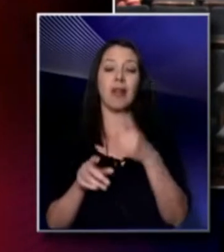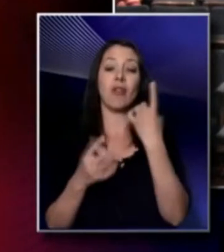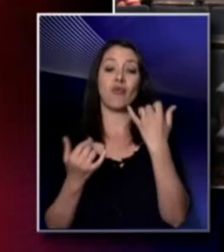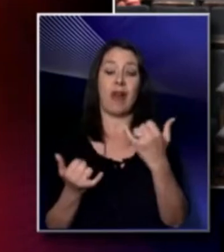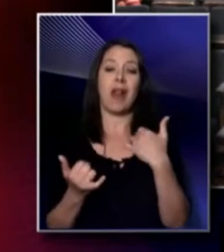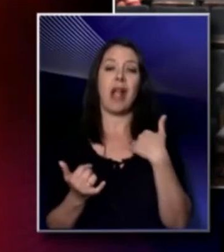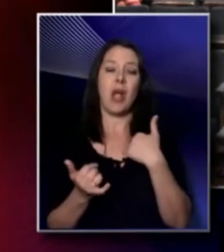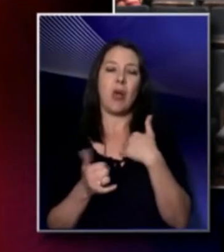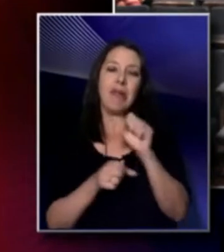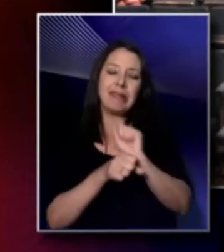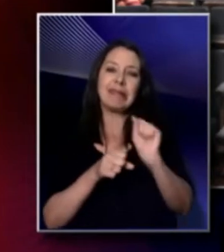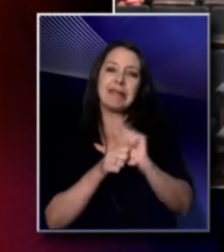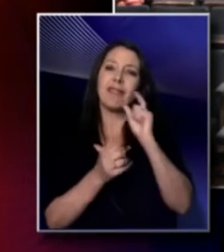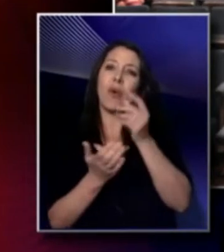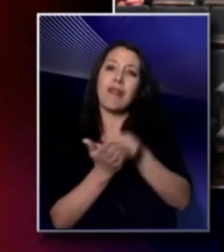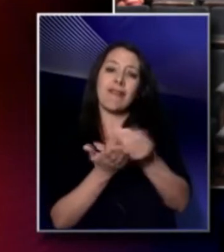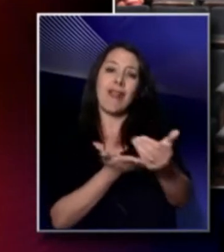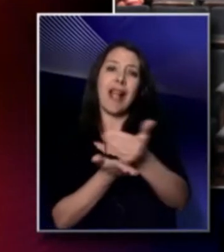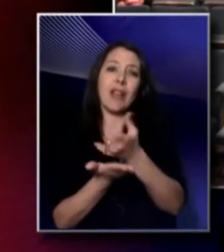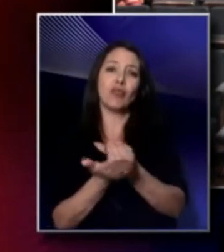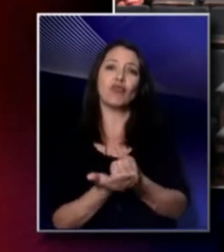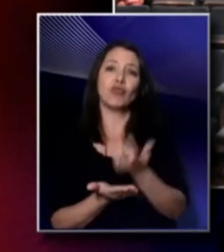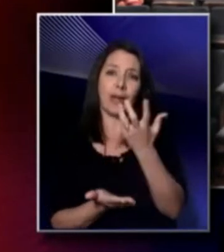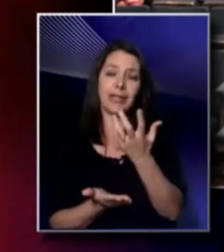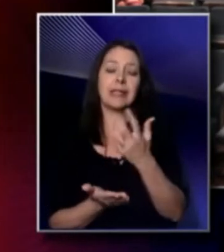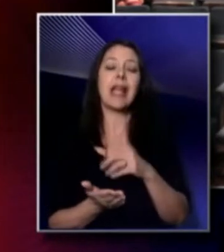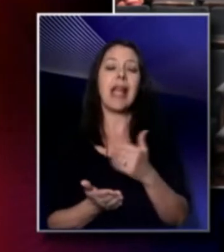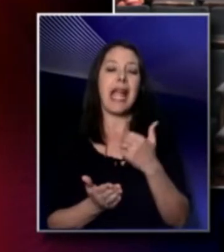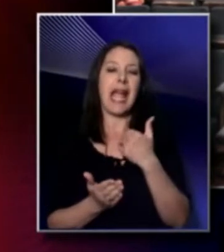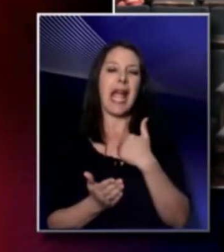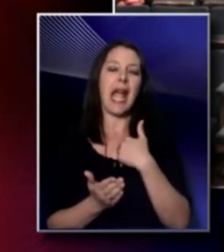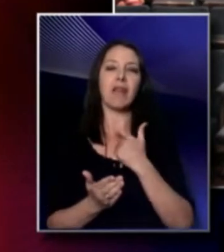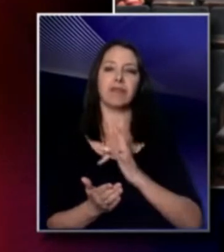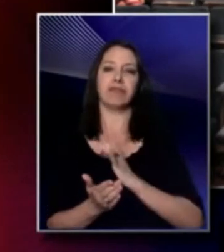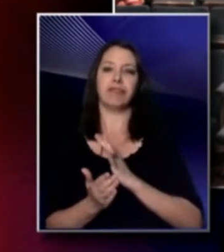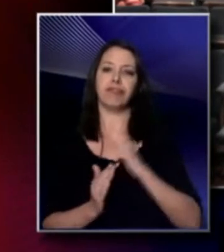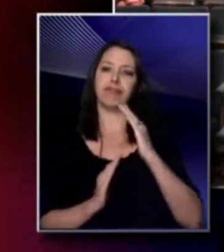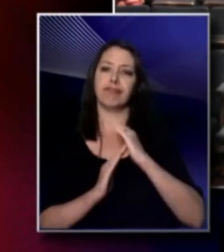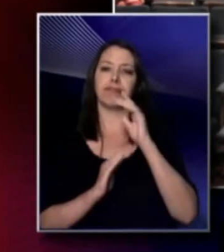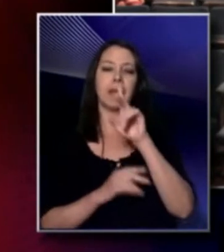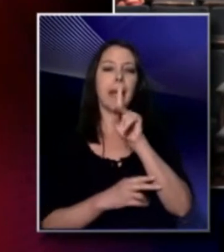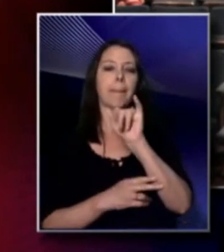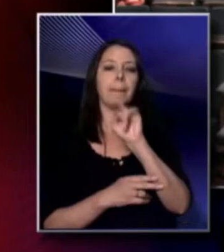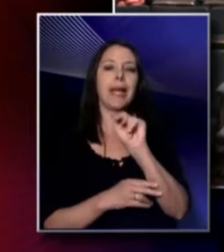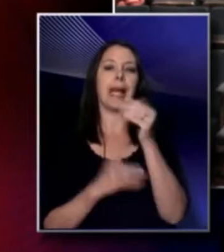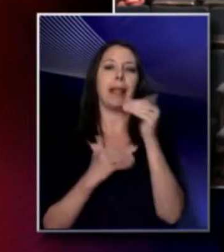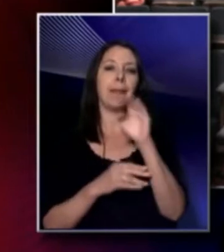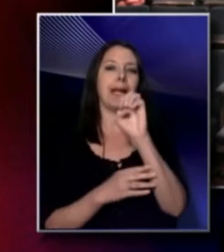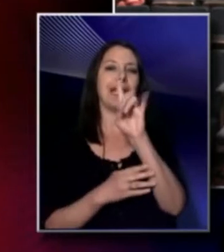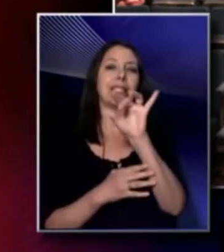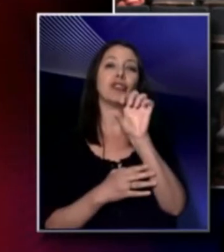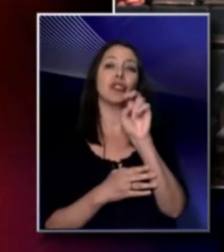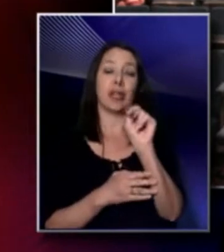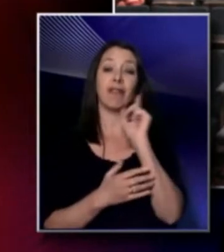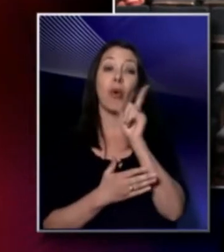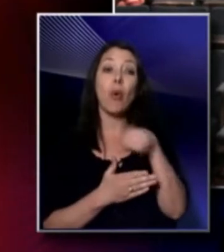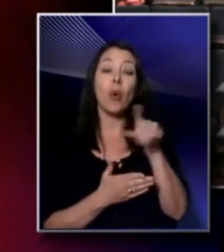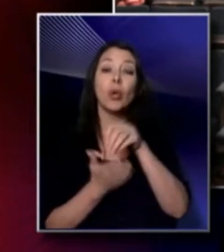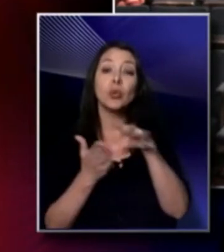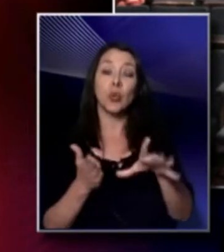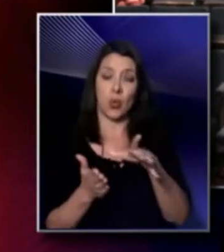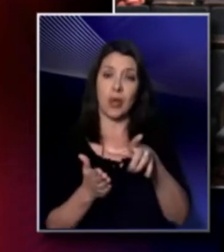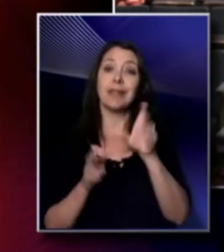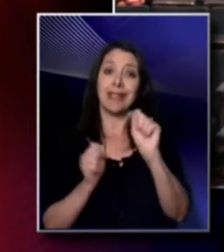fundraising event, creating a limited edition pin for the year, where we've involved the students to participate by